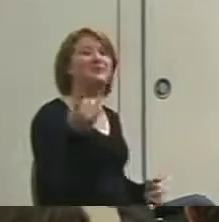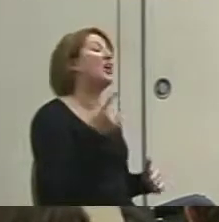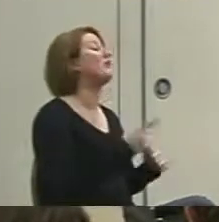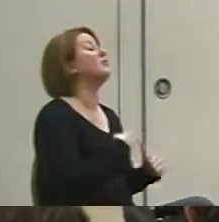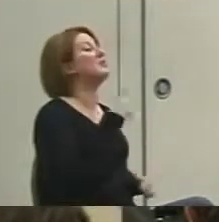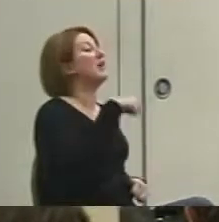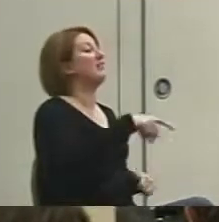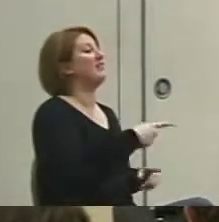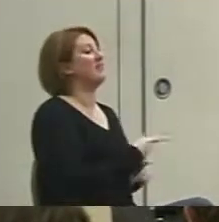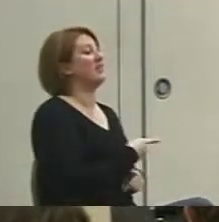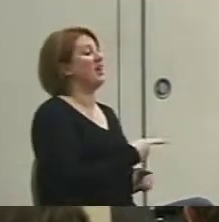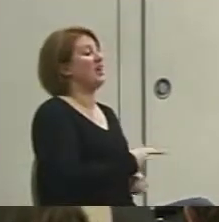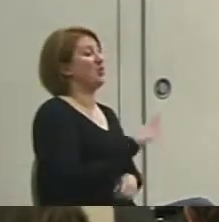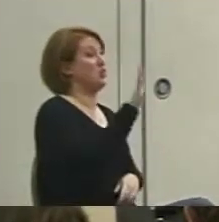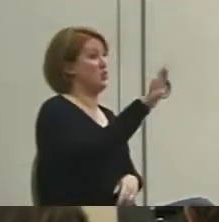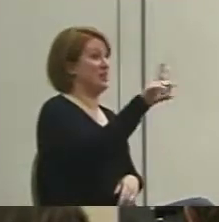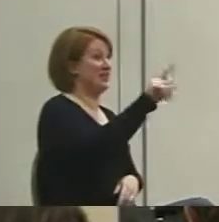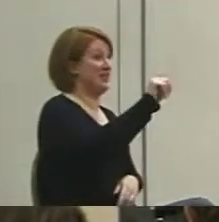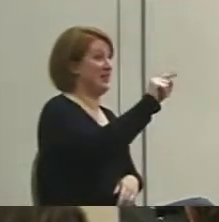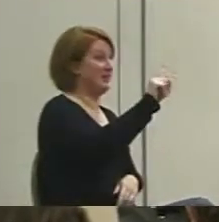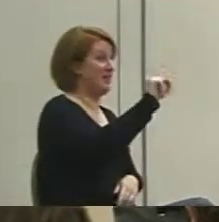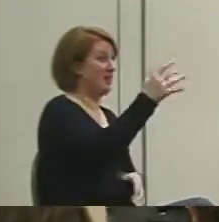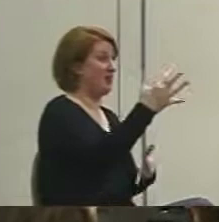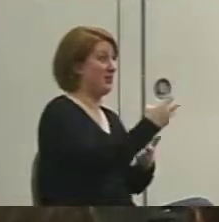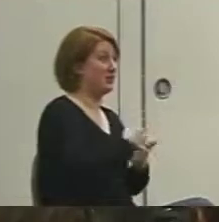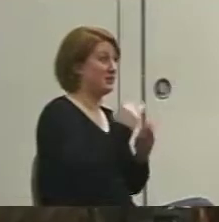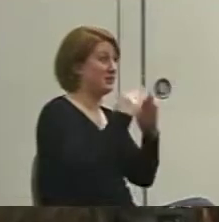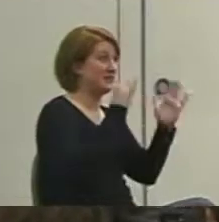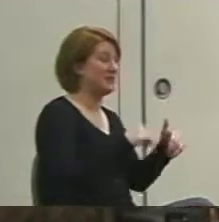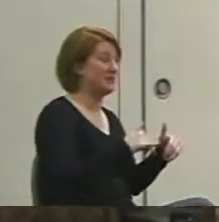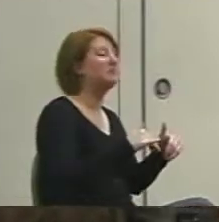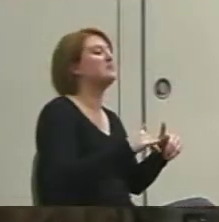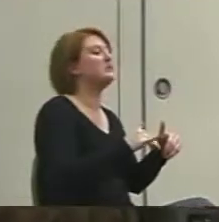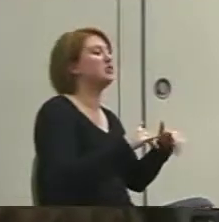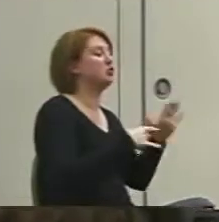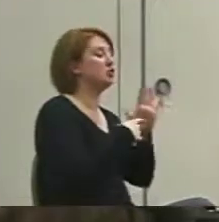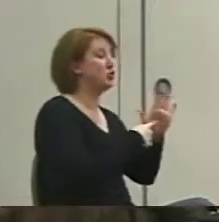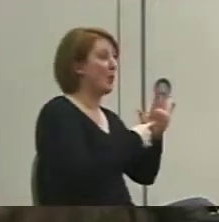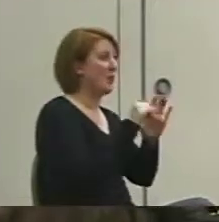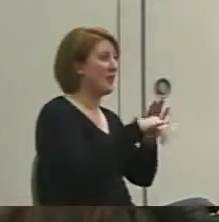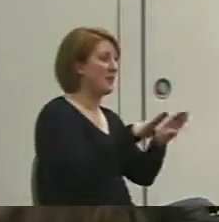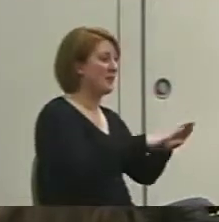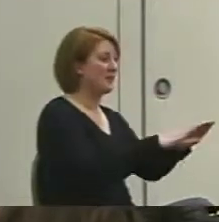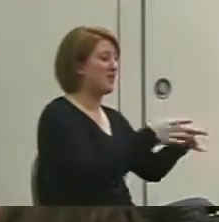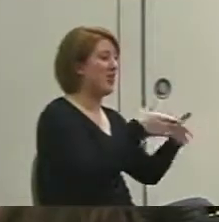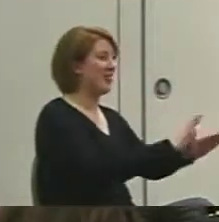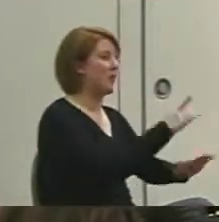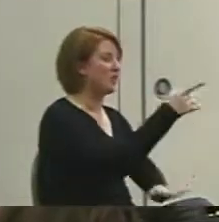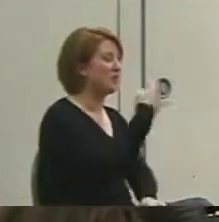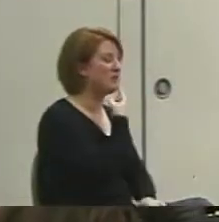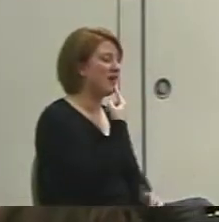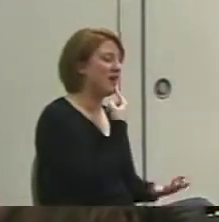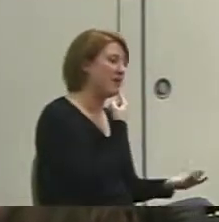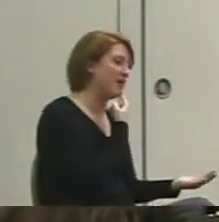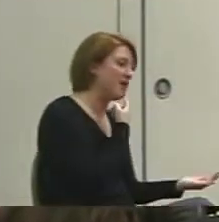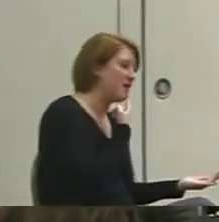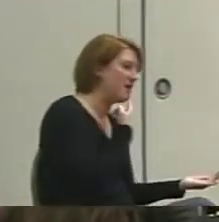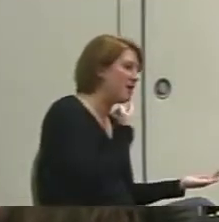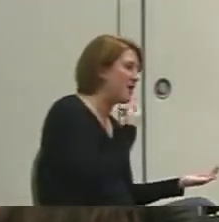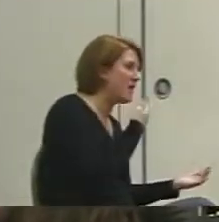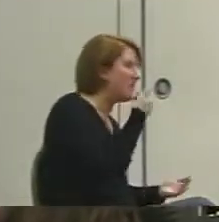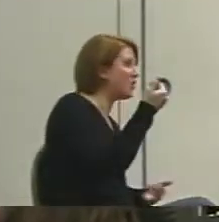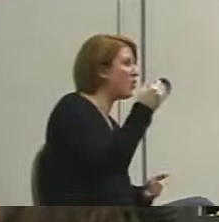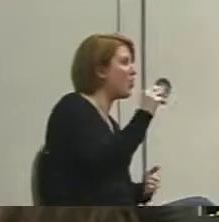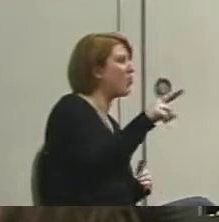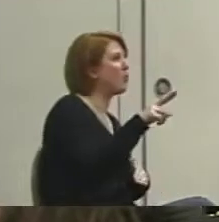to figure out, is your data collection system giving you a reflection of that behavior that'll allow you to say better